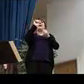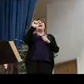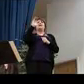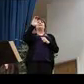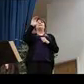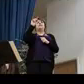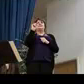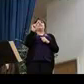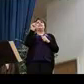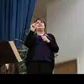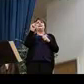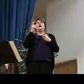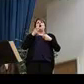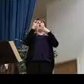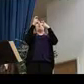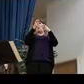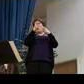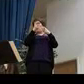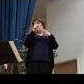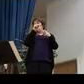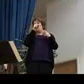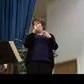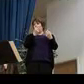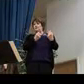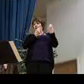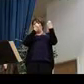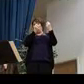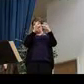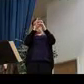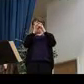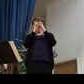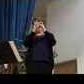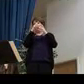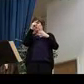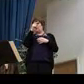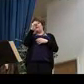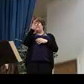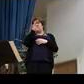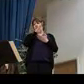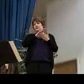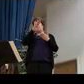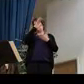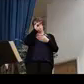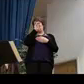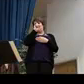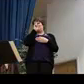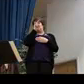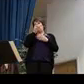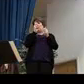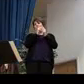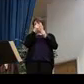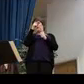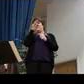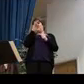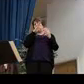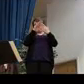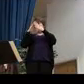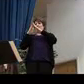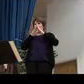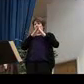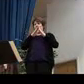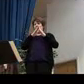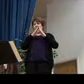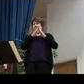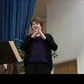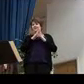the relationship of Great Falls College MSU with the Great Falls community. Your efforts are